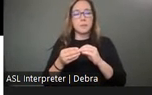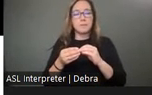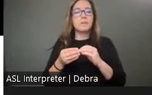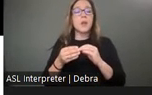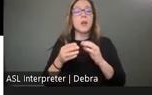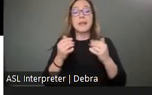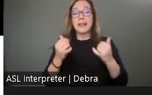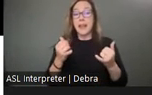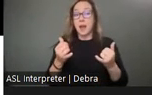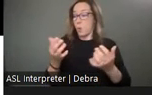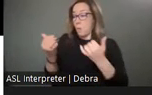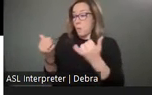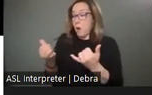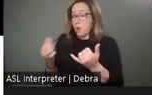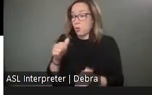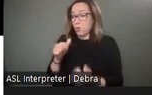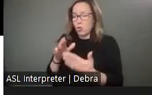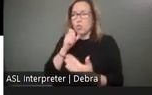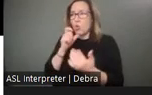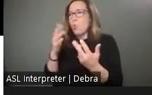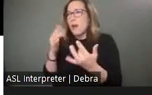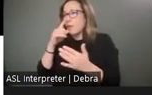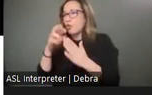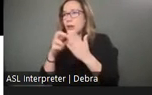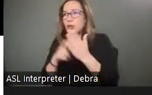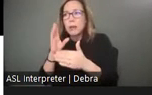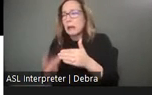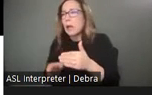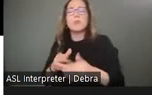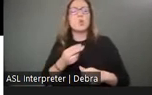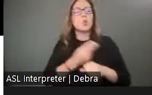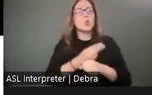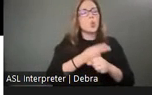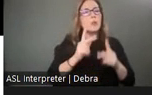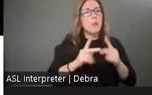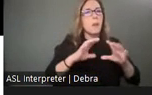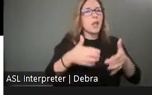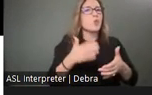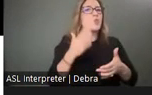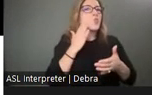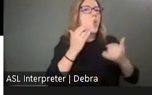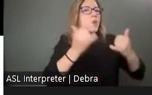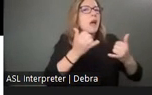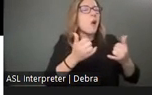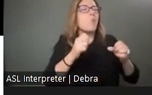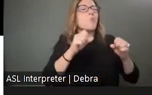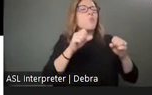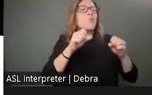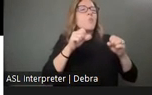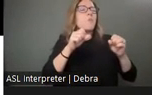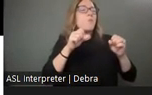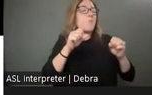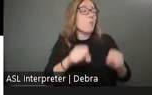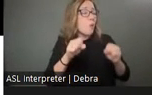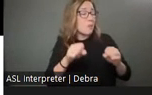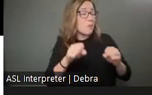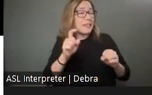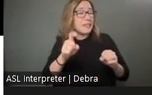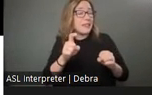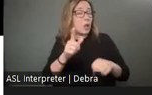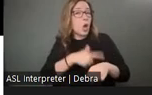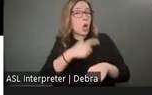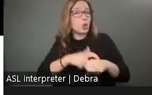we're saying don't wait for that registration to end. Use the population you know now that will likely need those longer term services. So again,